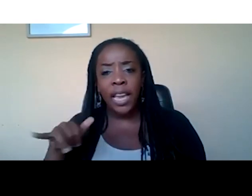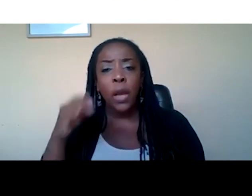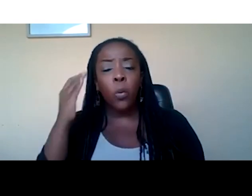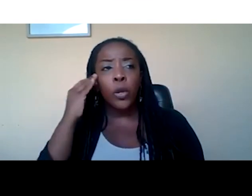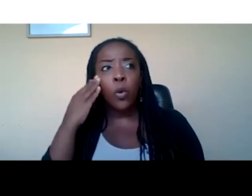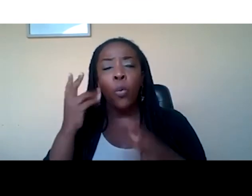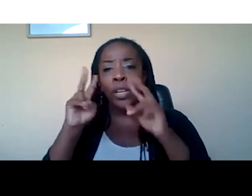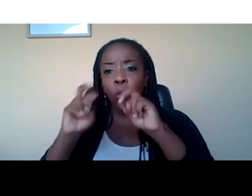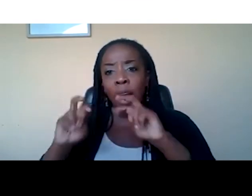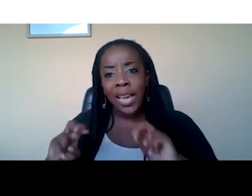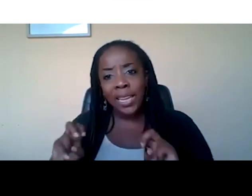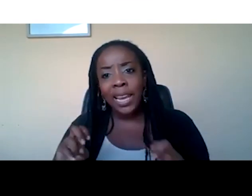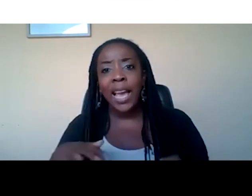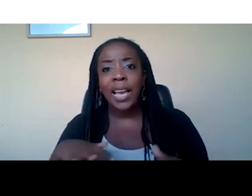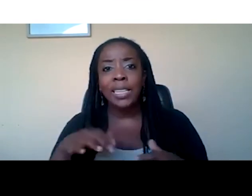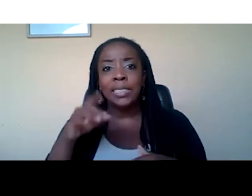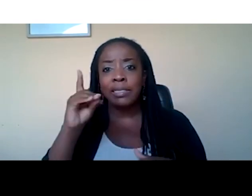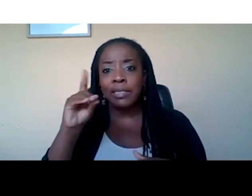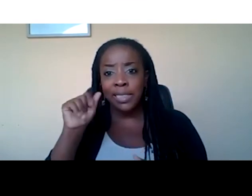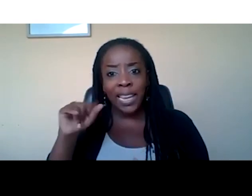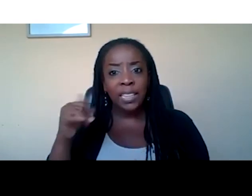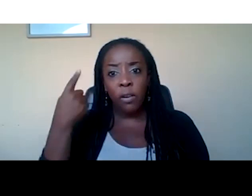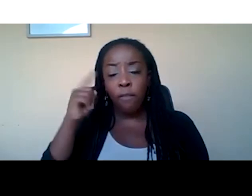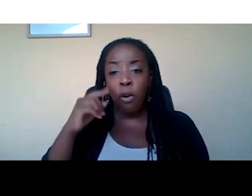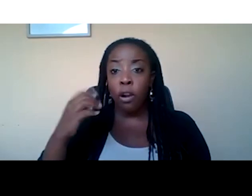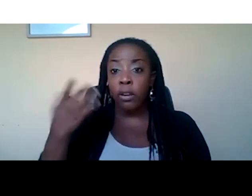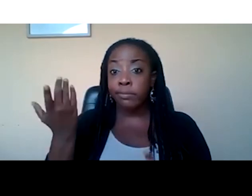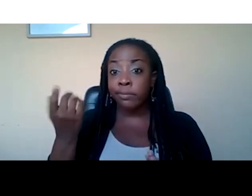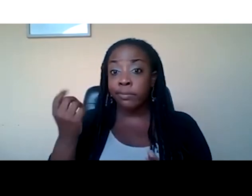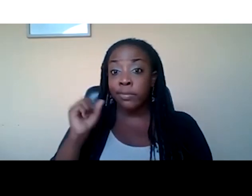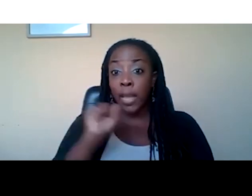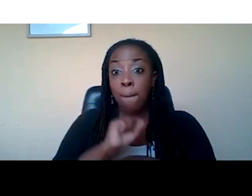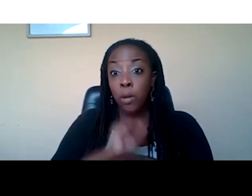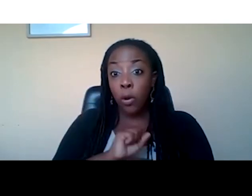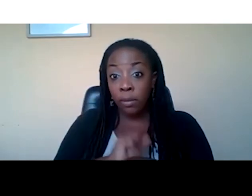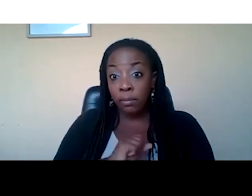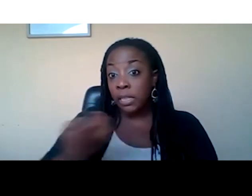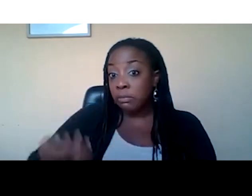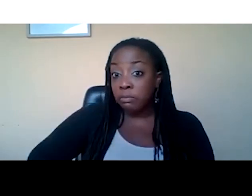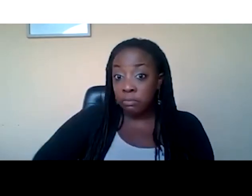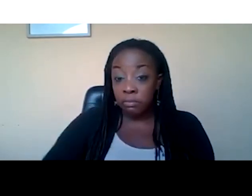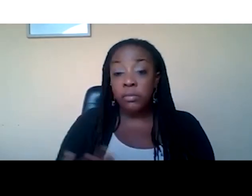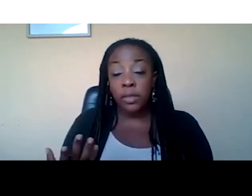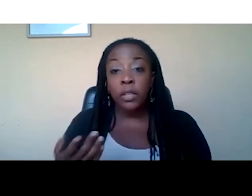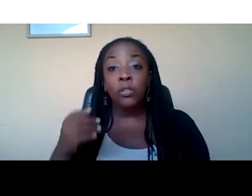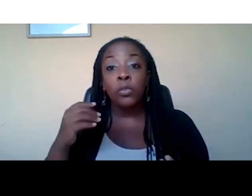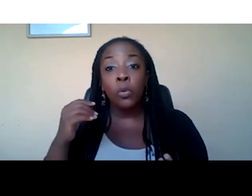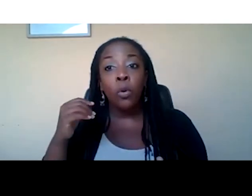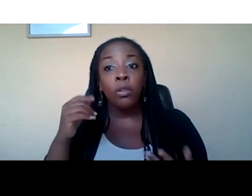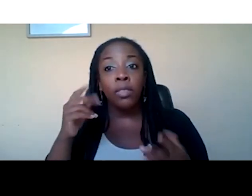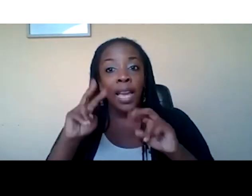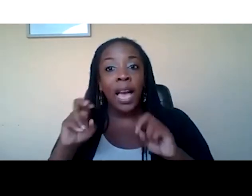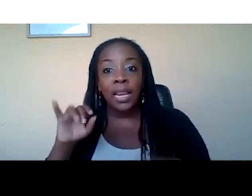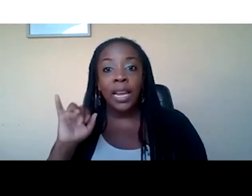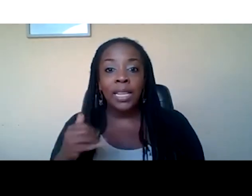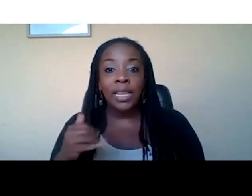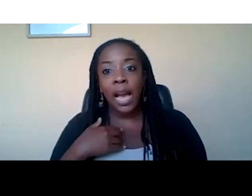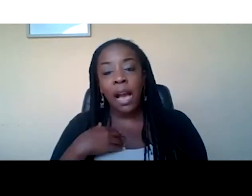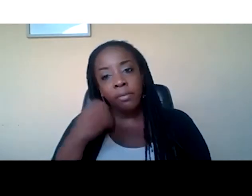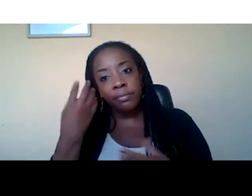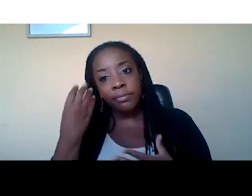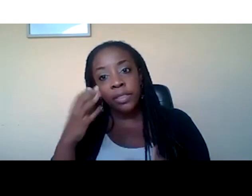include persons with disabilities. So employers who are employing would need to have